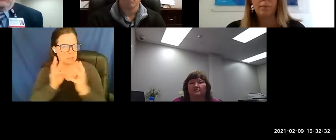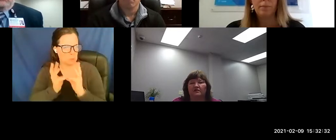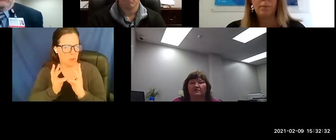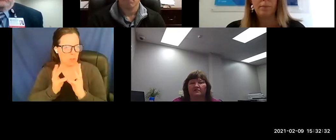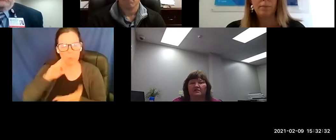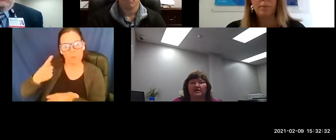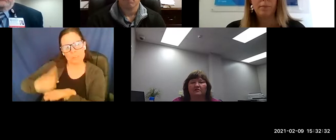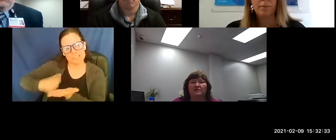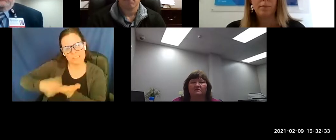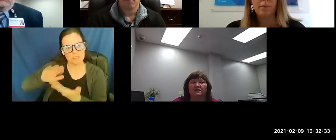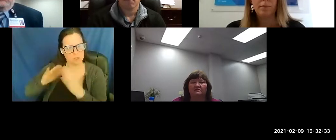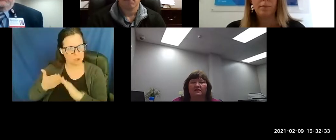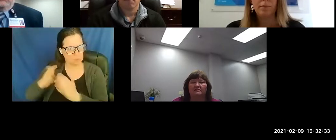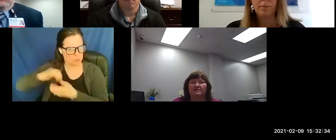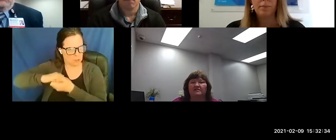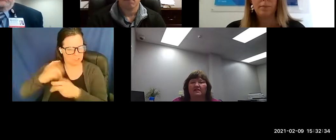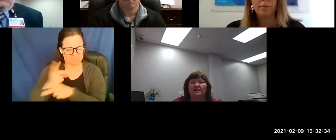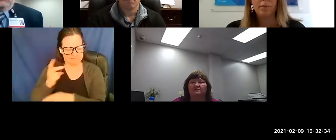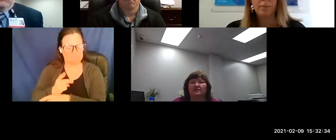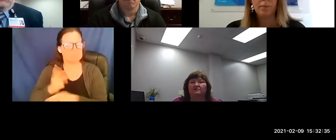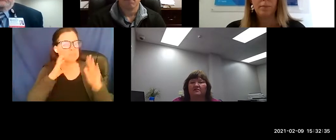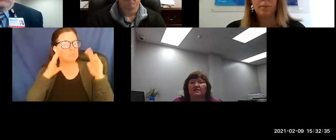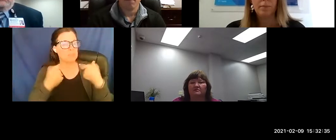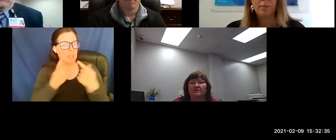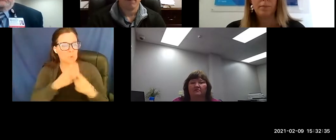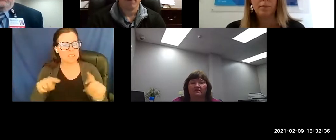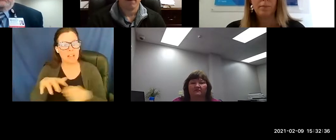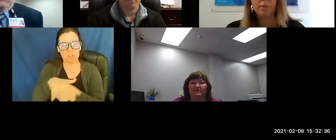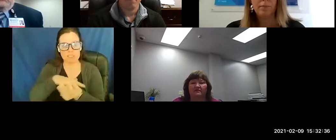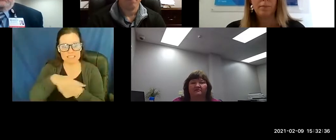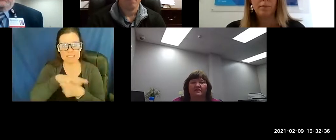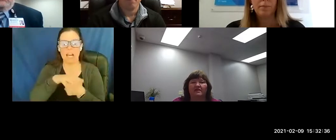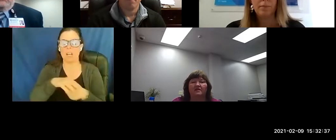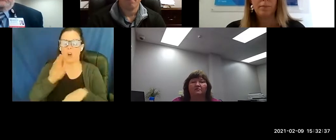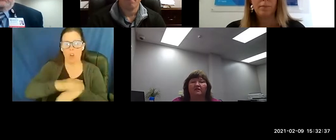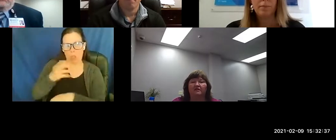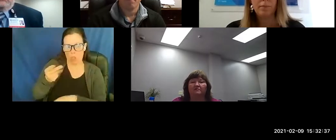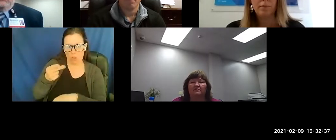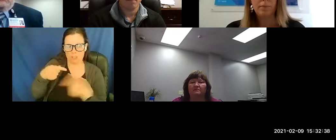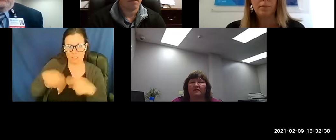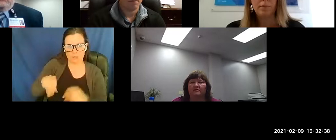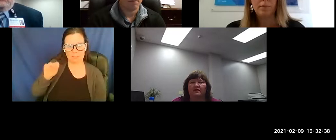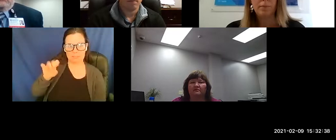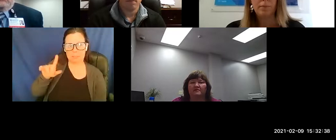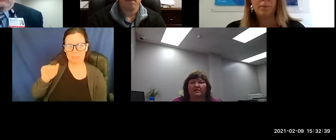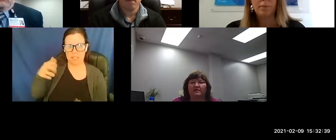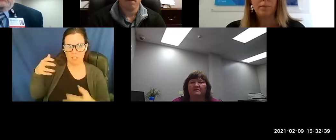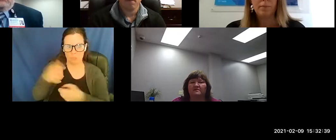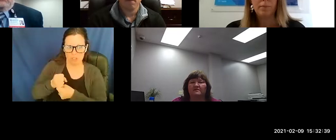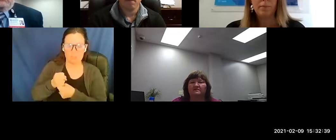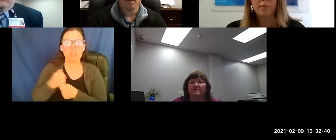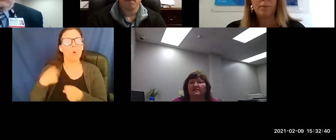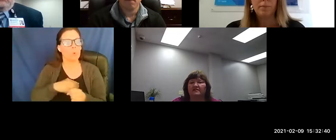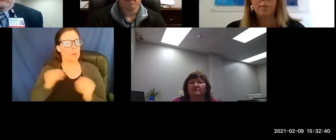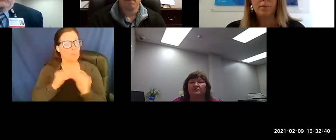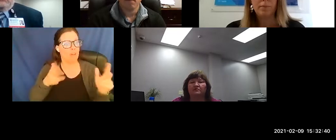community partners. We expect to announce the site during Thursday's media briefing. We have been able to ramp up our response because